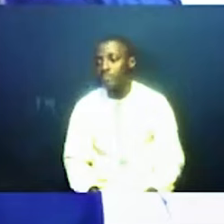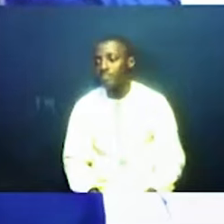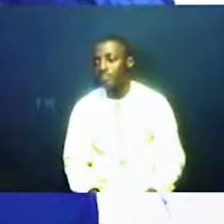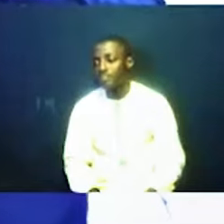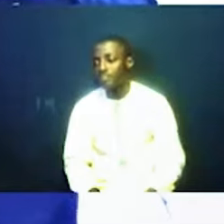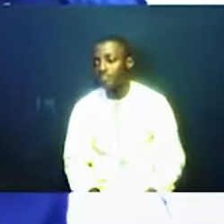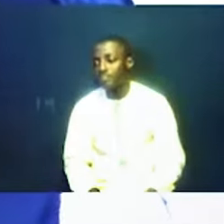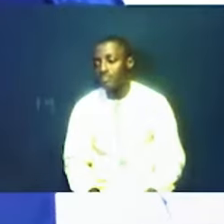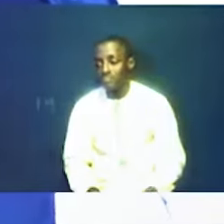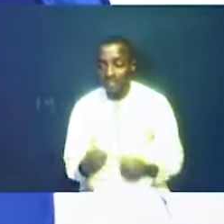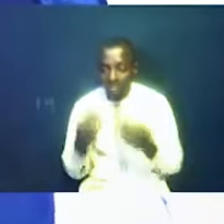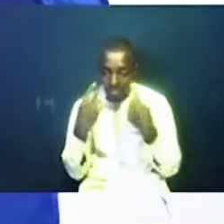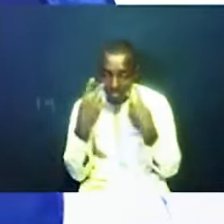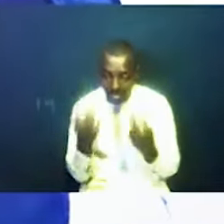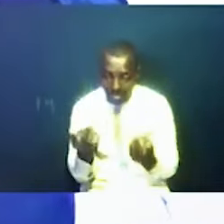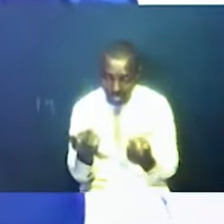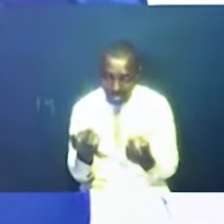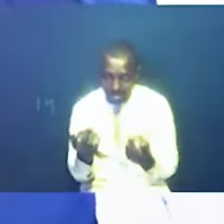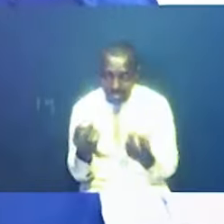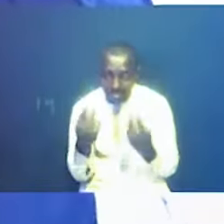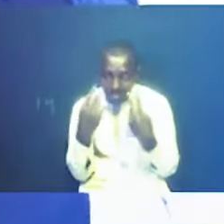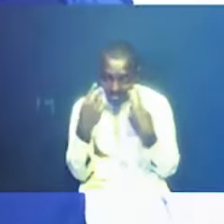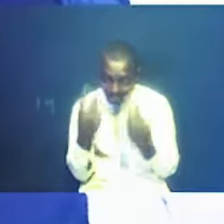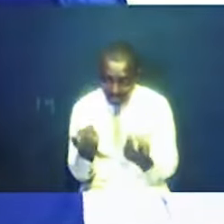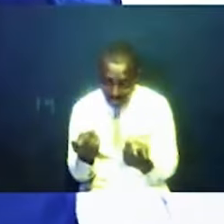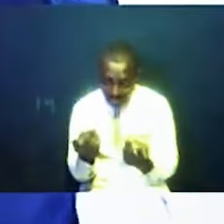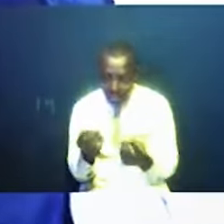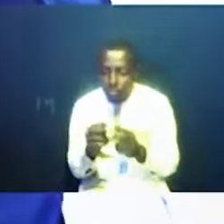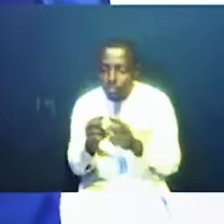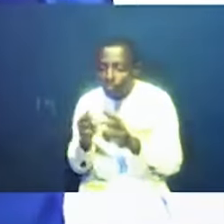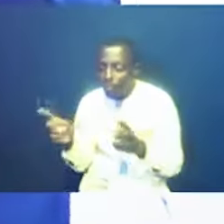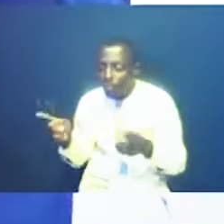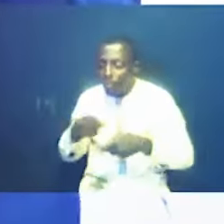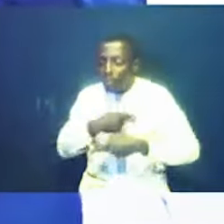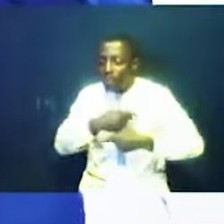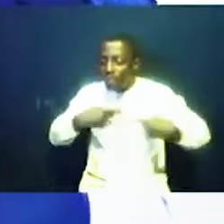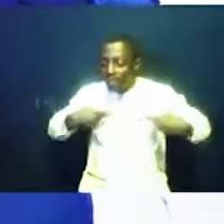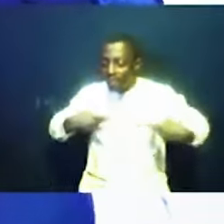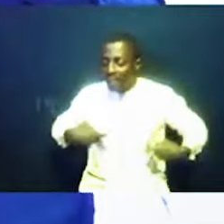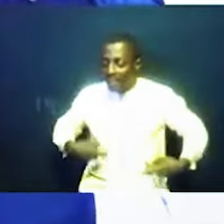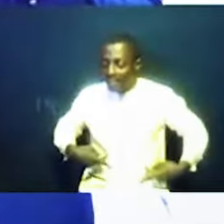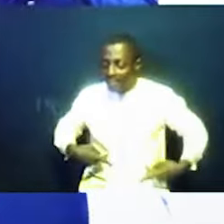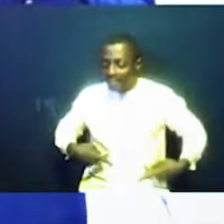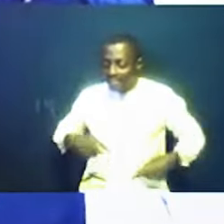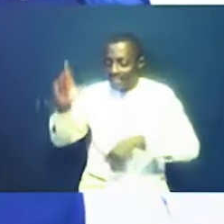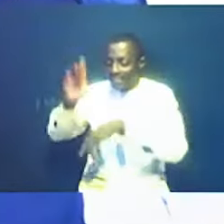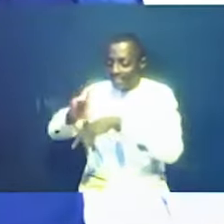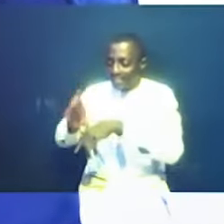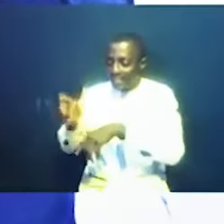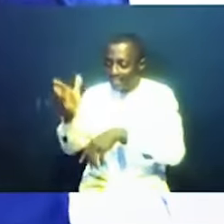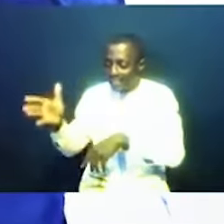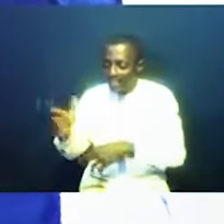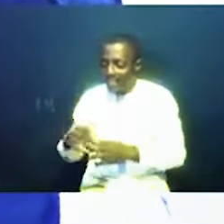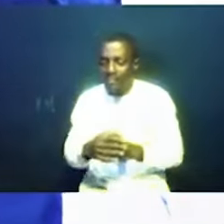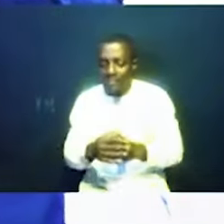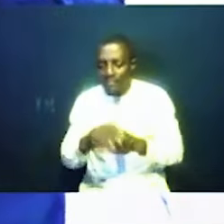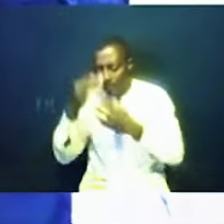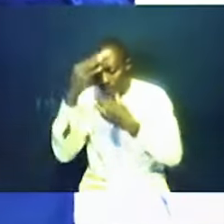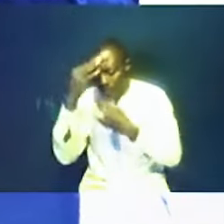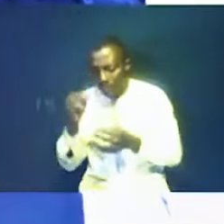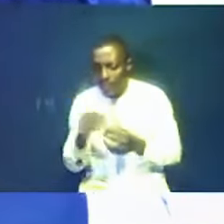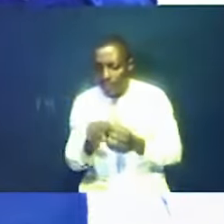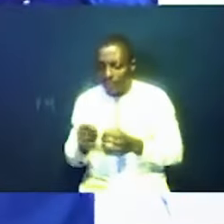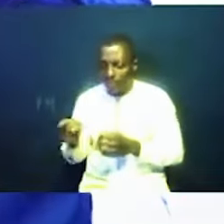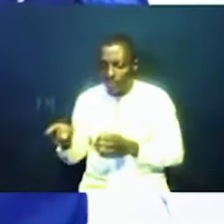yeman. See, so in order to prevent the Romans from taking their temple and the nation, Caiaphas